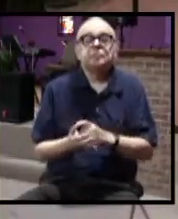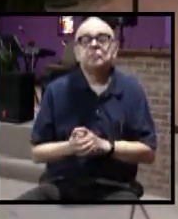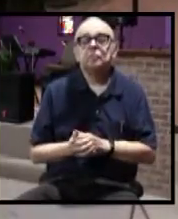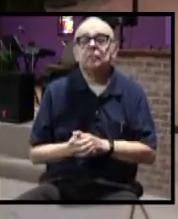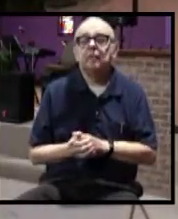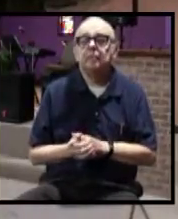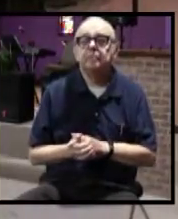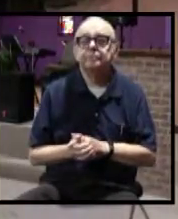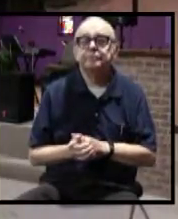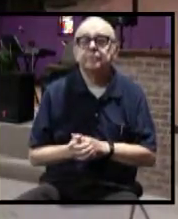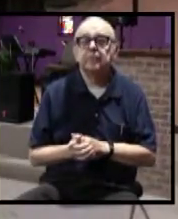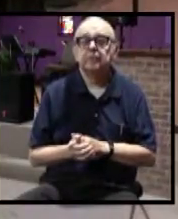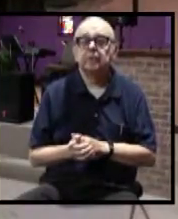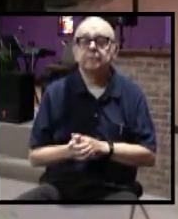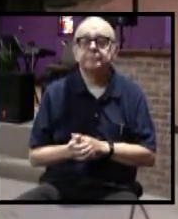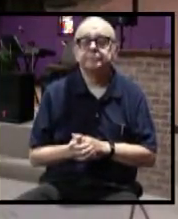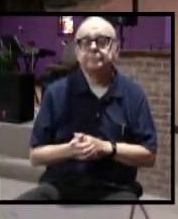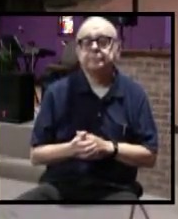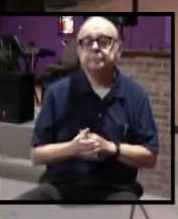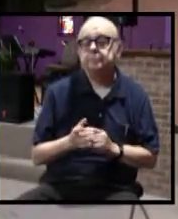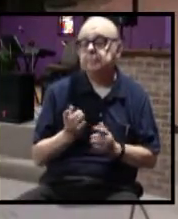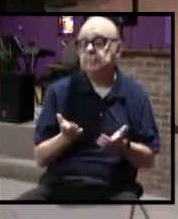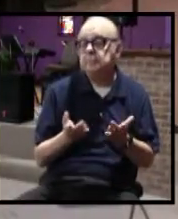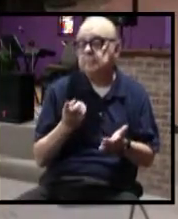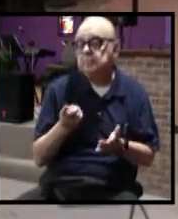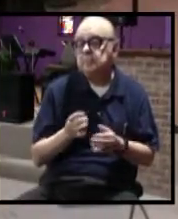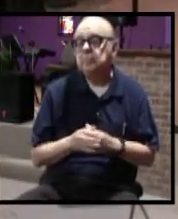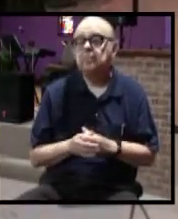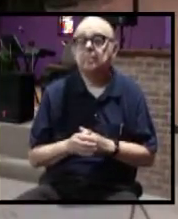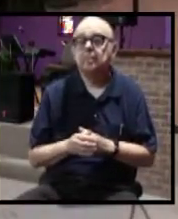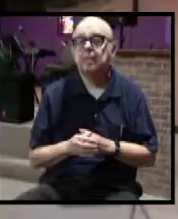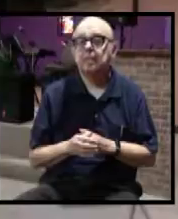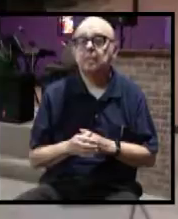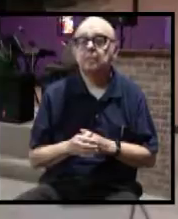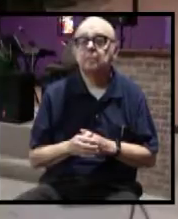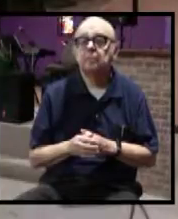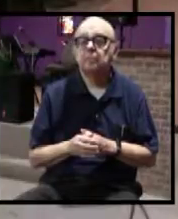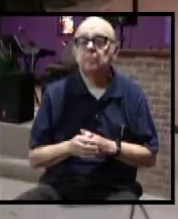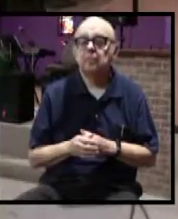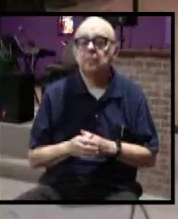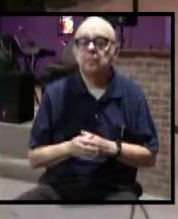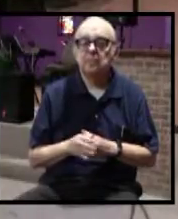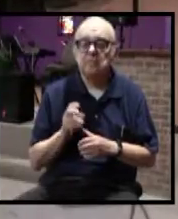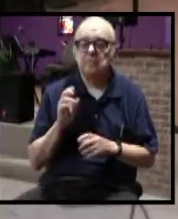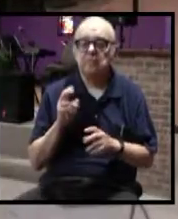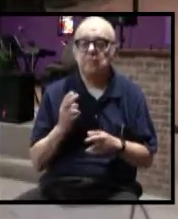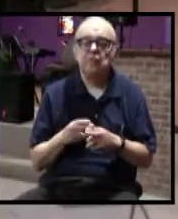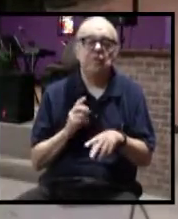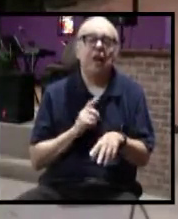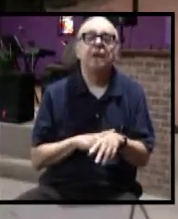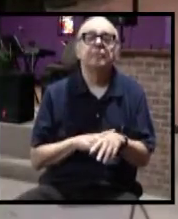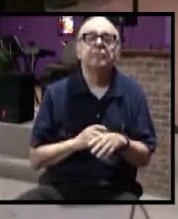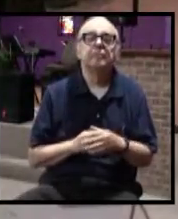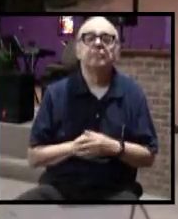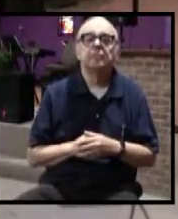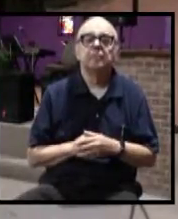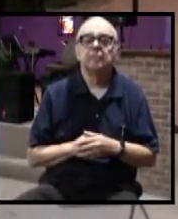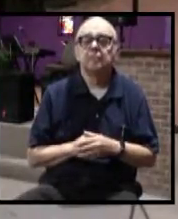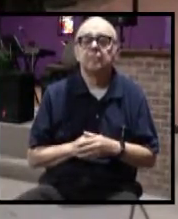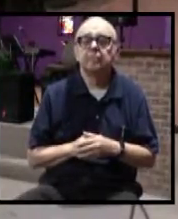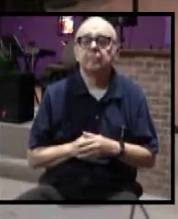Or maybe, maybe you recently,